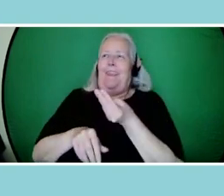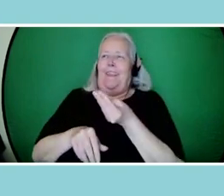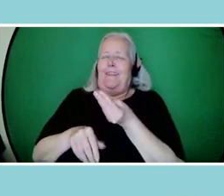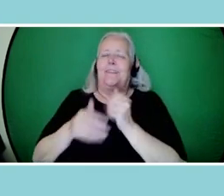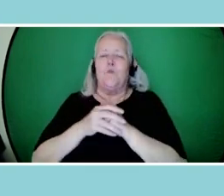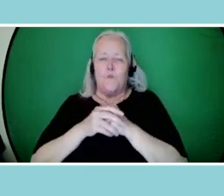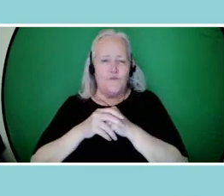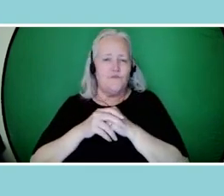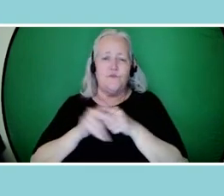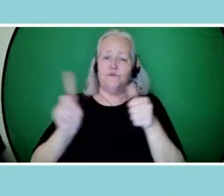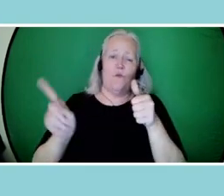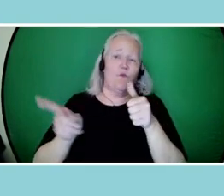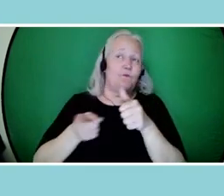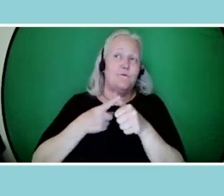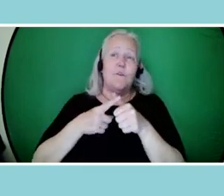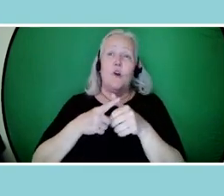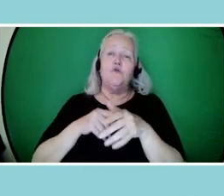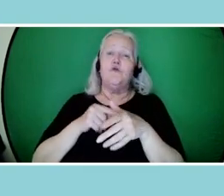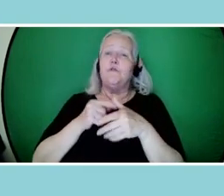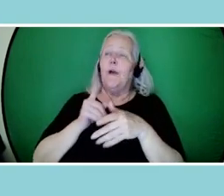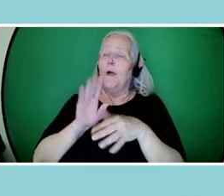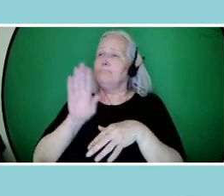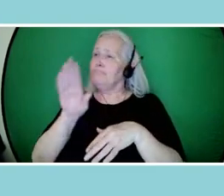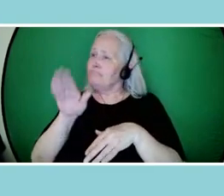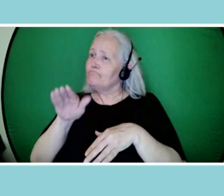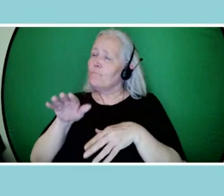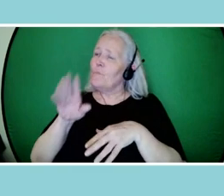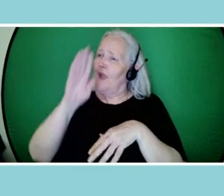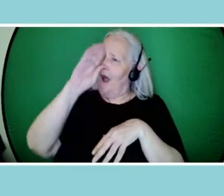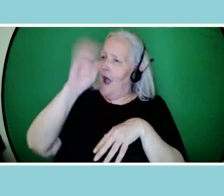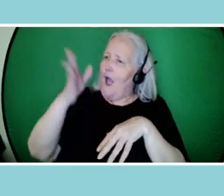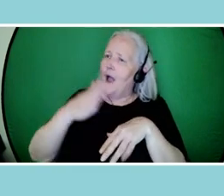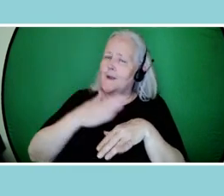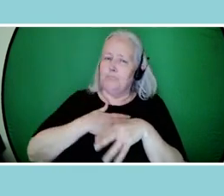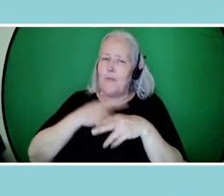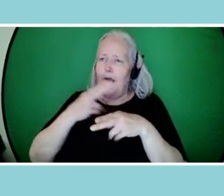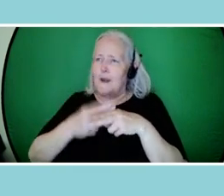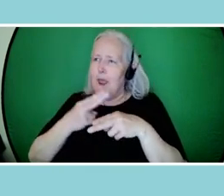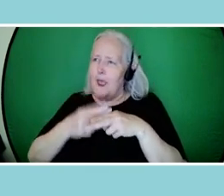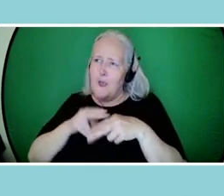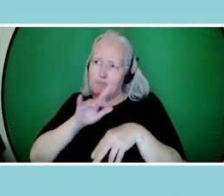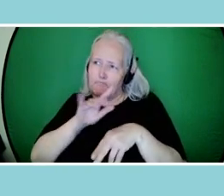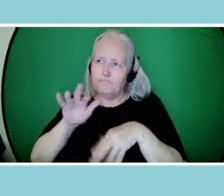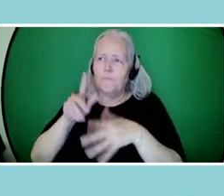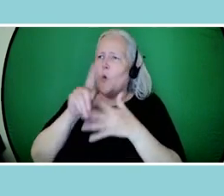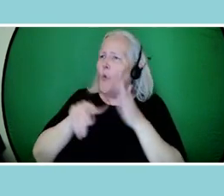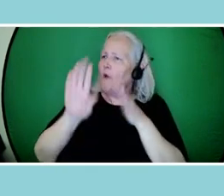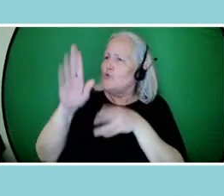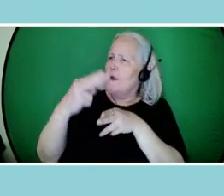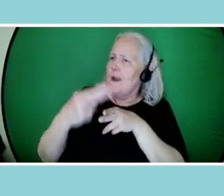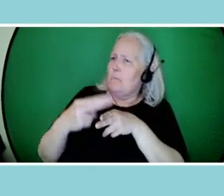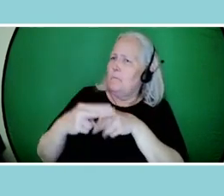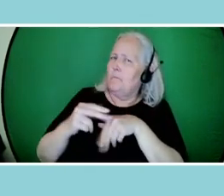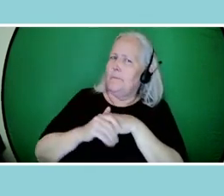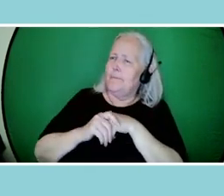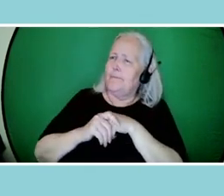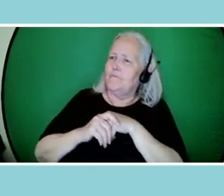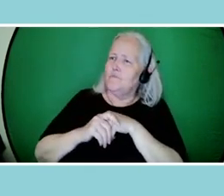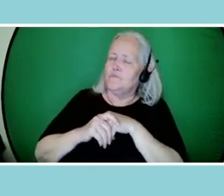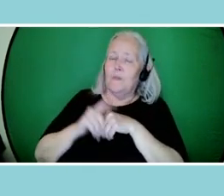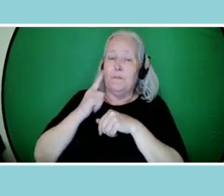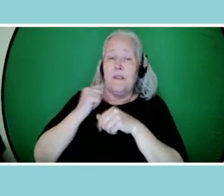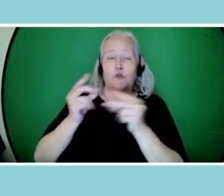off the bat by introducing yourself and asking somebody their name. Because I could then immediately am